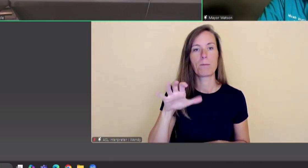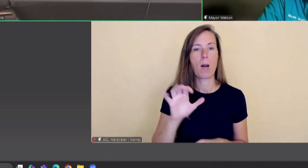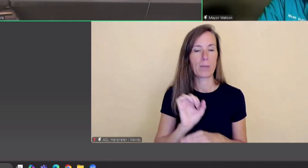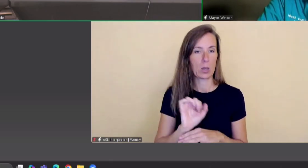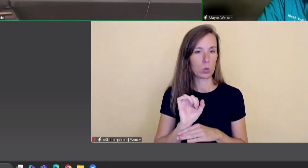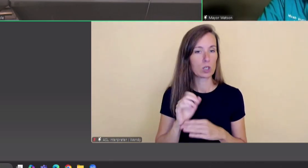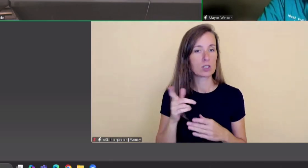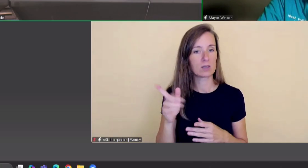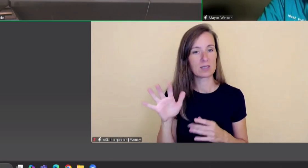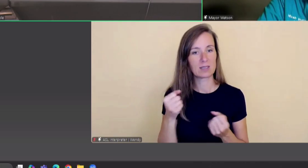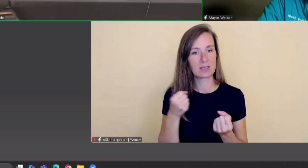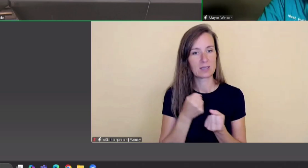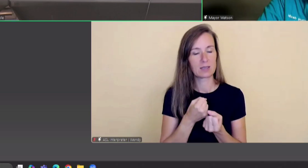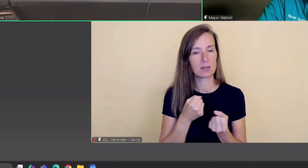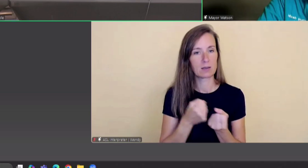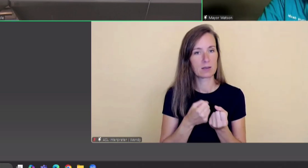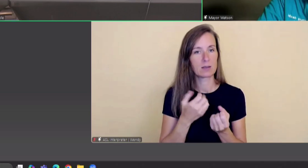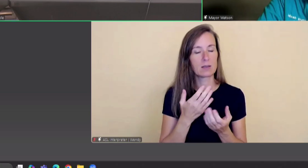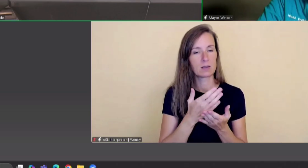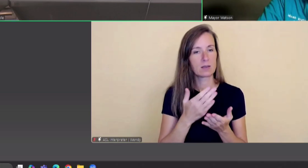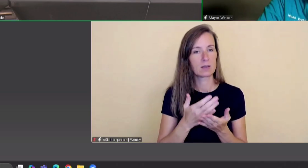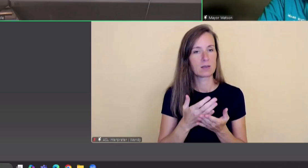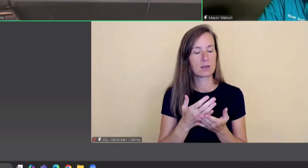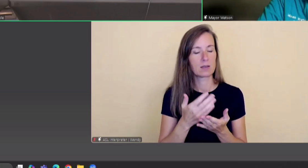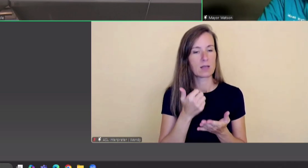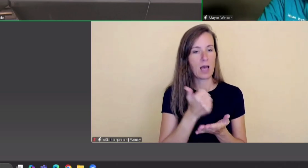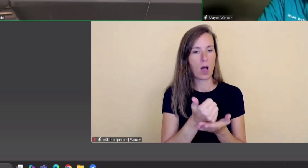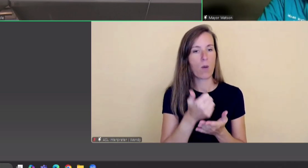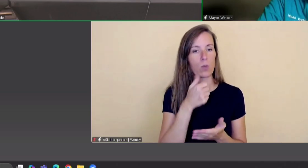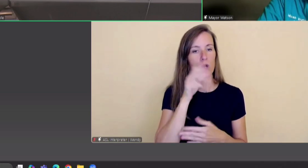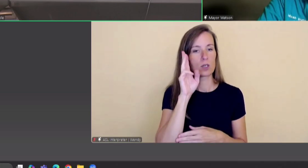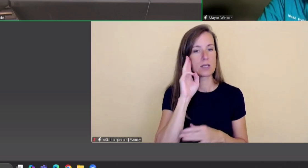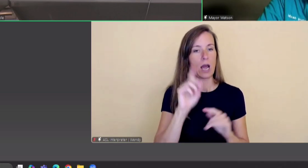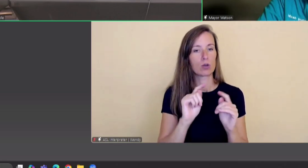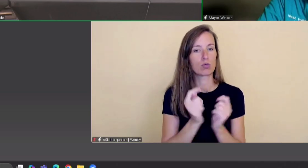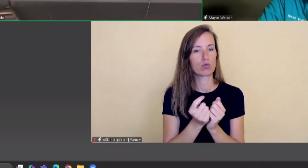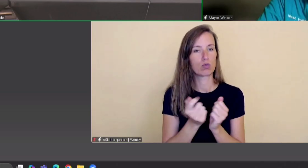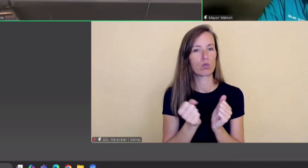troop with putting up their Girl Scout project, which is